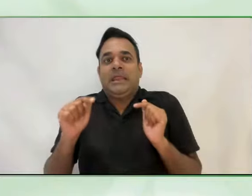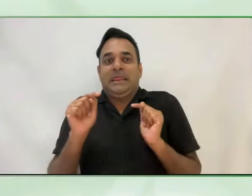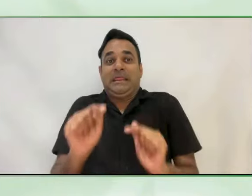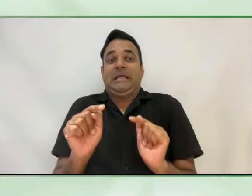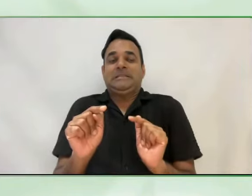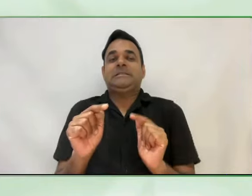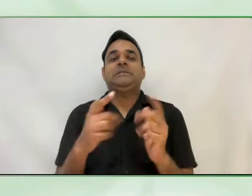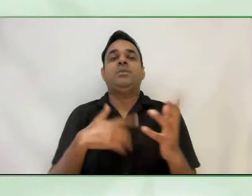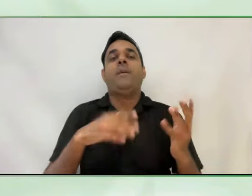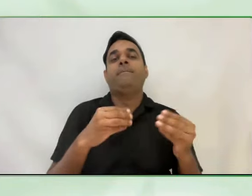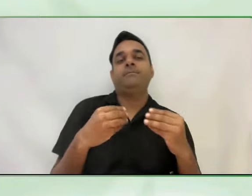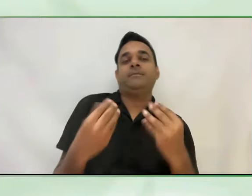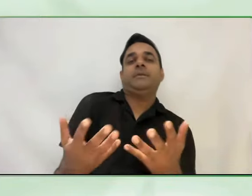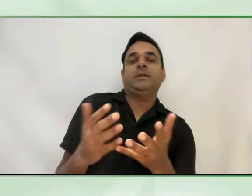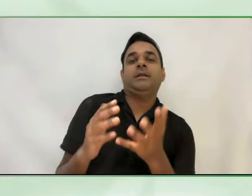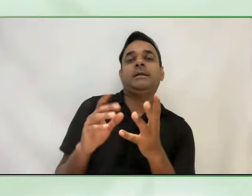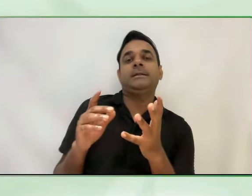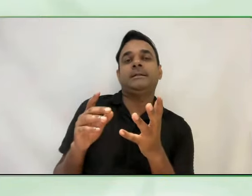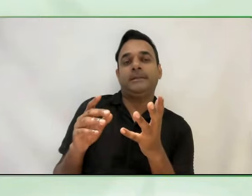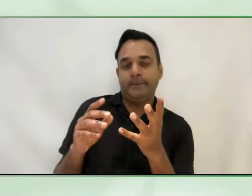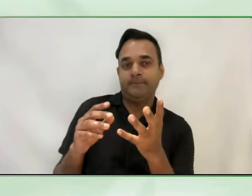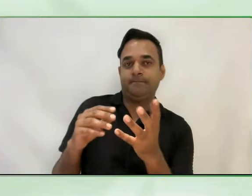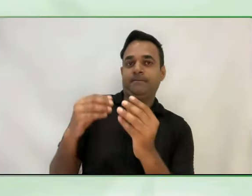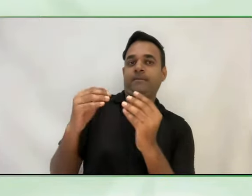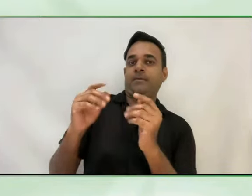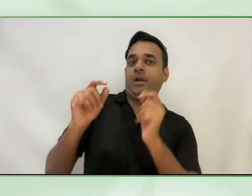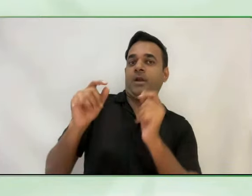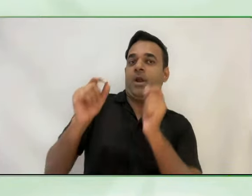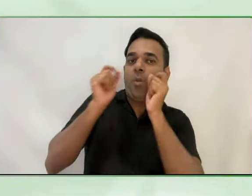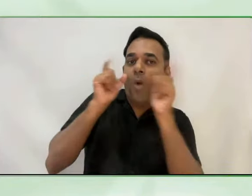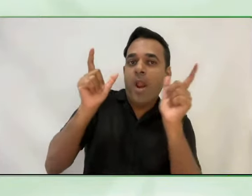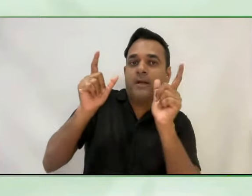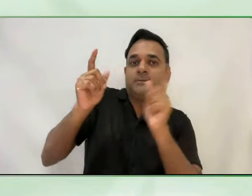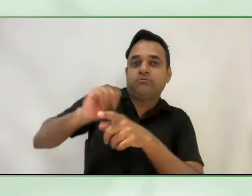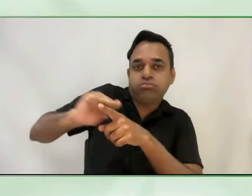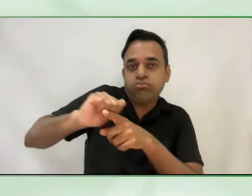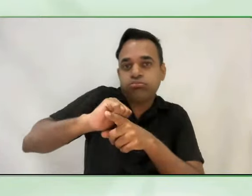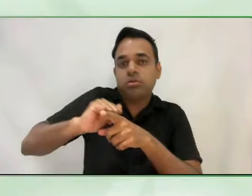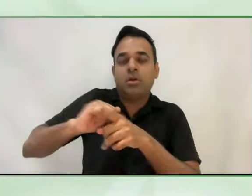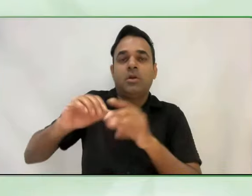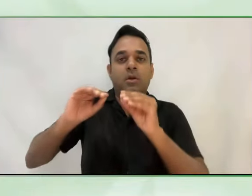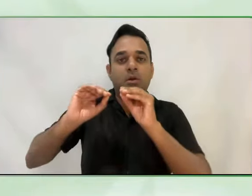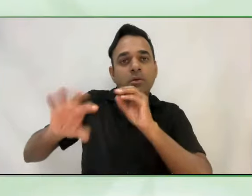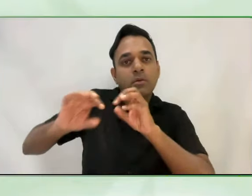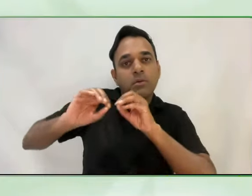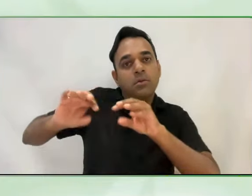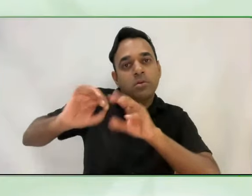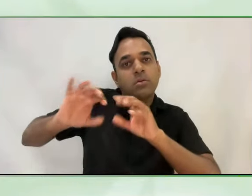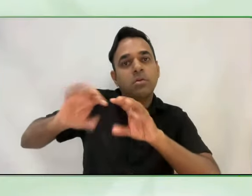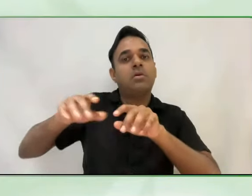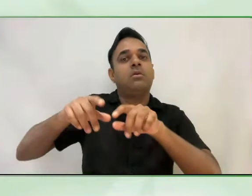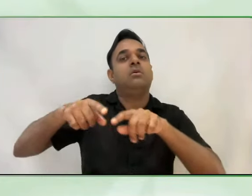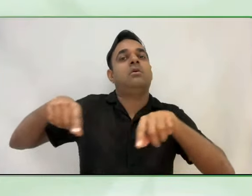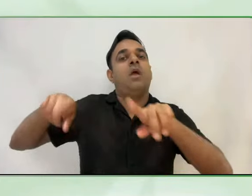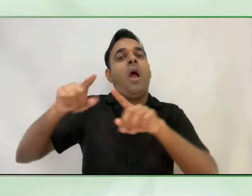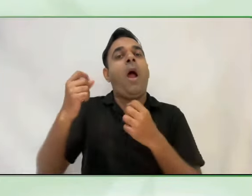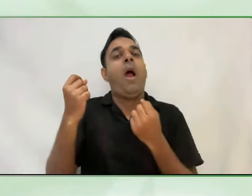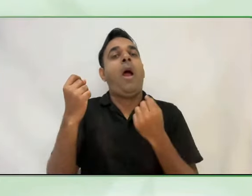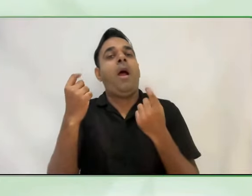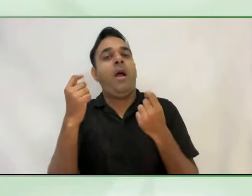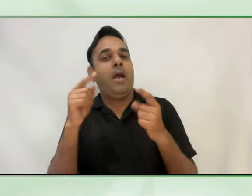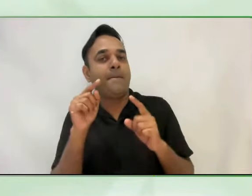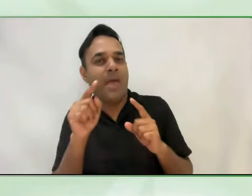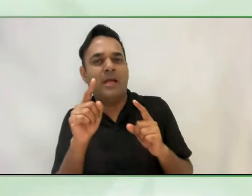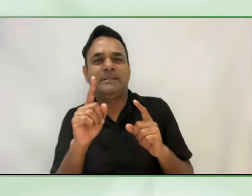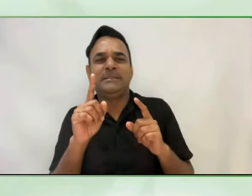sign up online, and we have a specific period where we collect data, and it asks people about